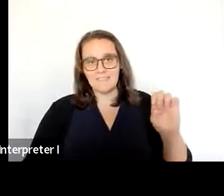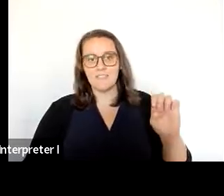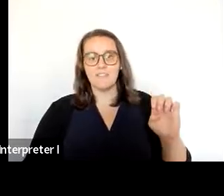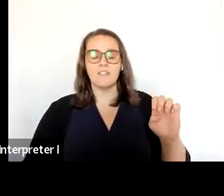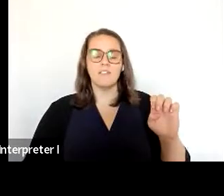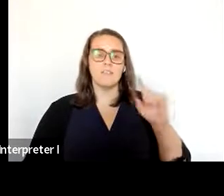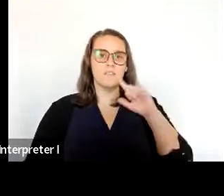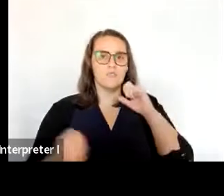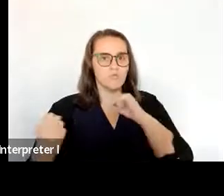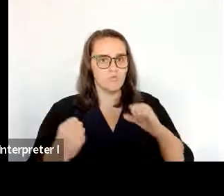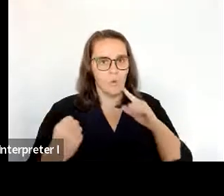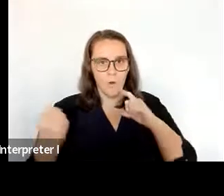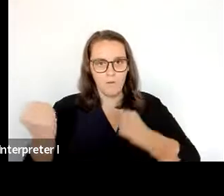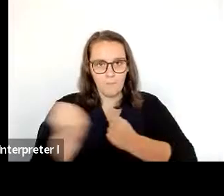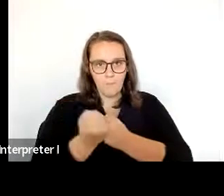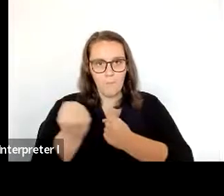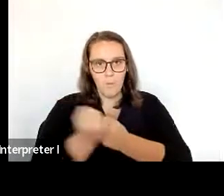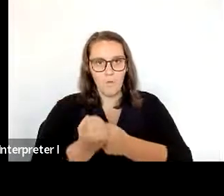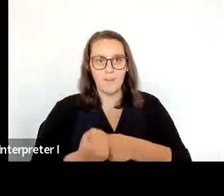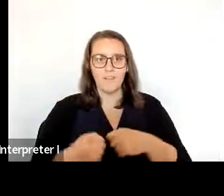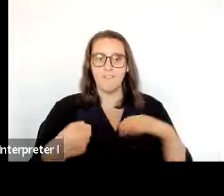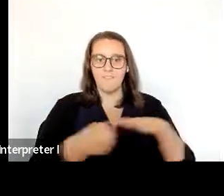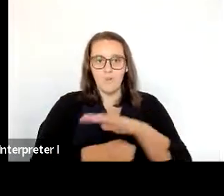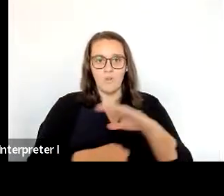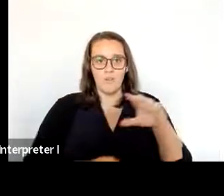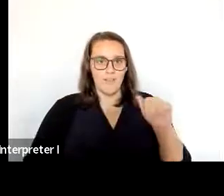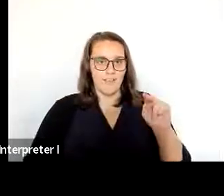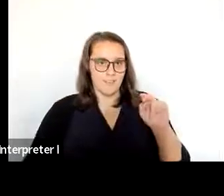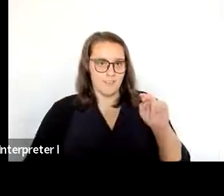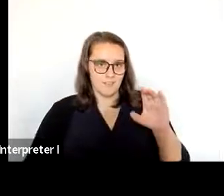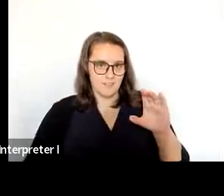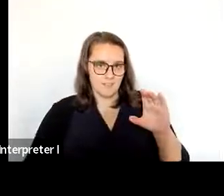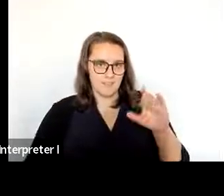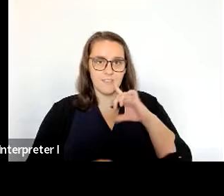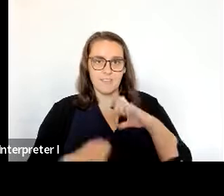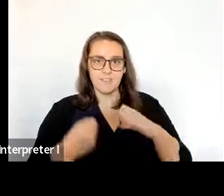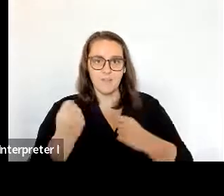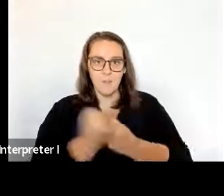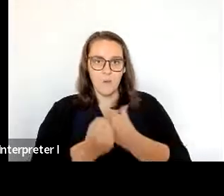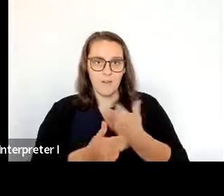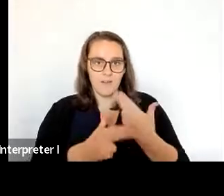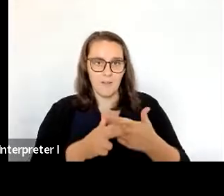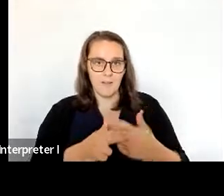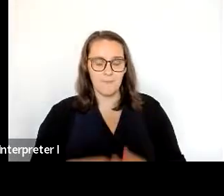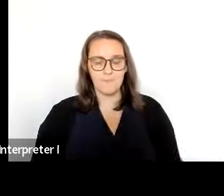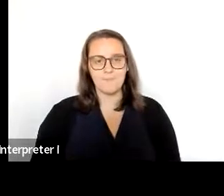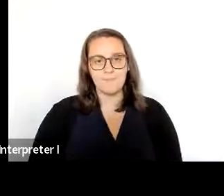strongly supported the name, and the full ANC has provided support for the naming.